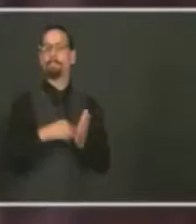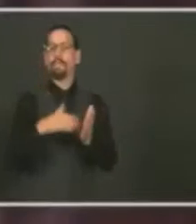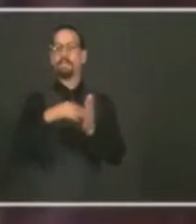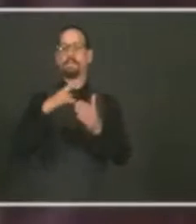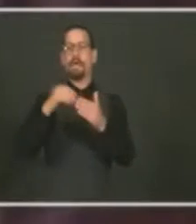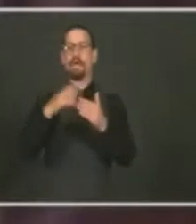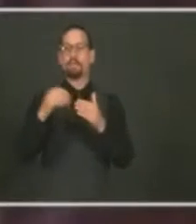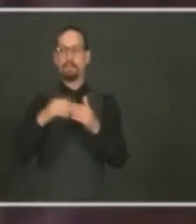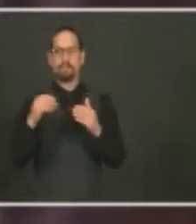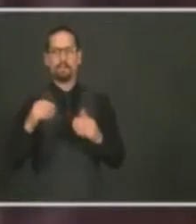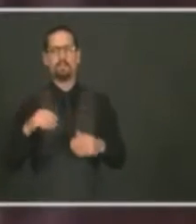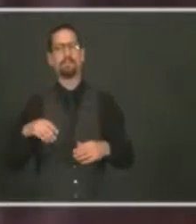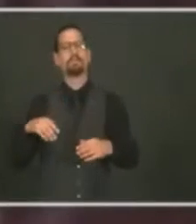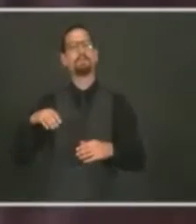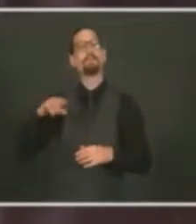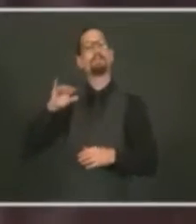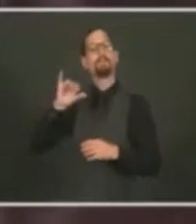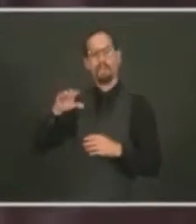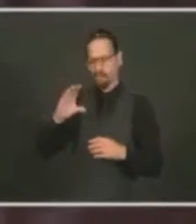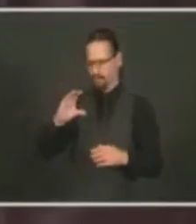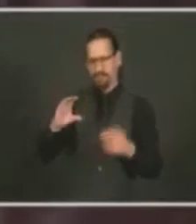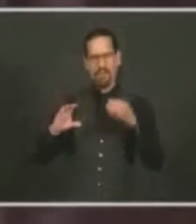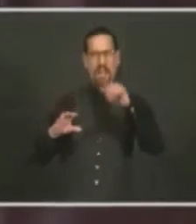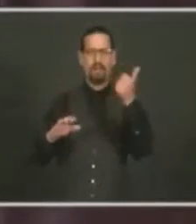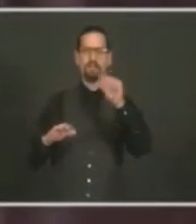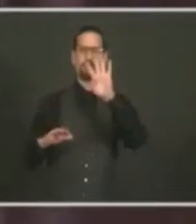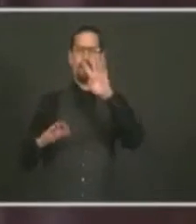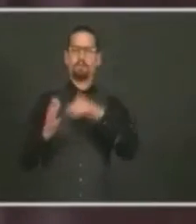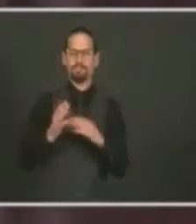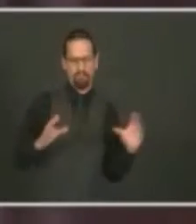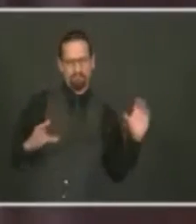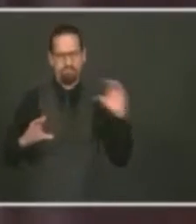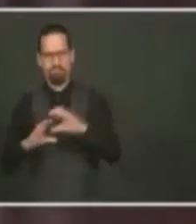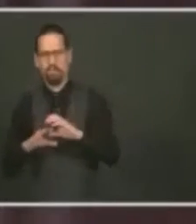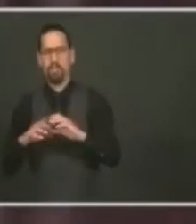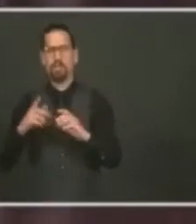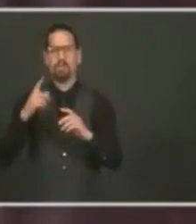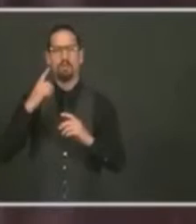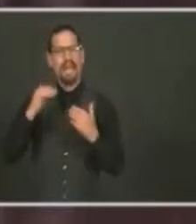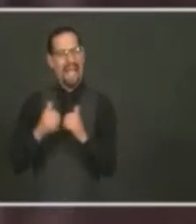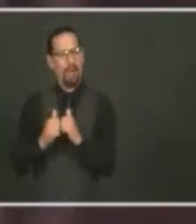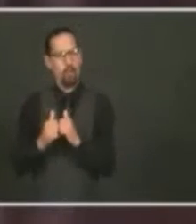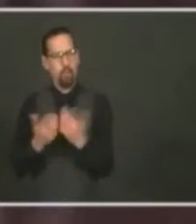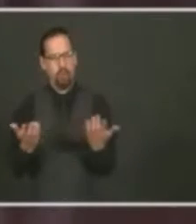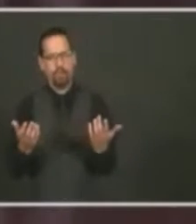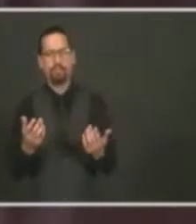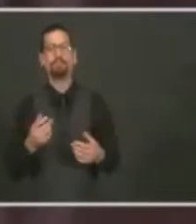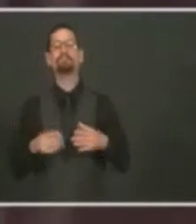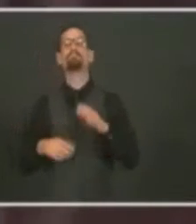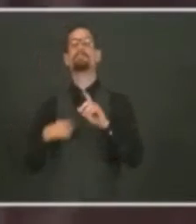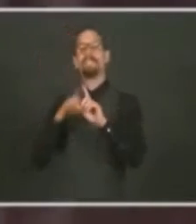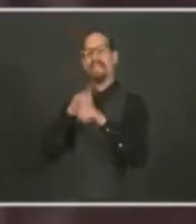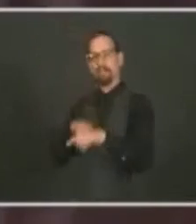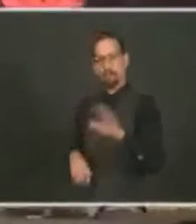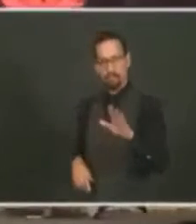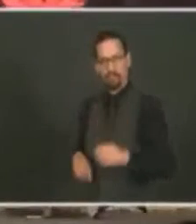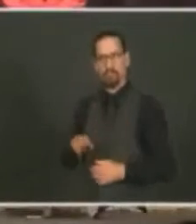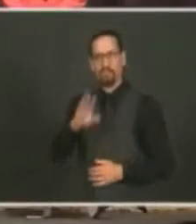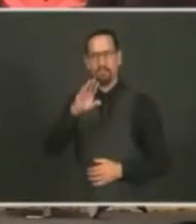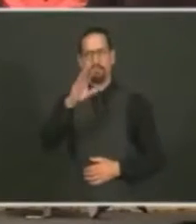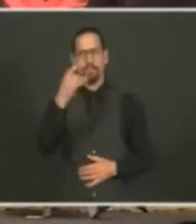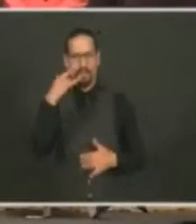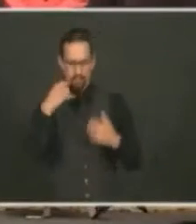through the applications. It was an attempt to try to satisfy all the high quality applications. Is it strictly